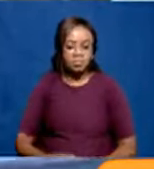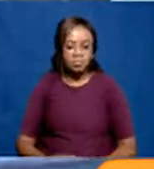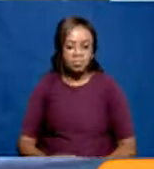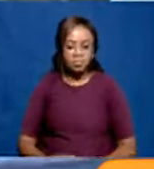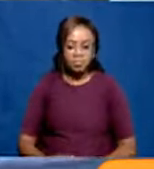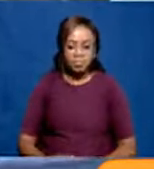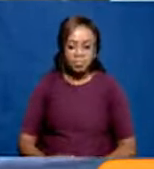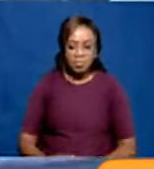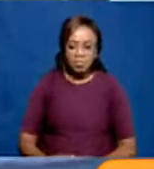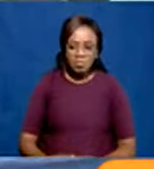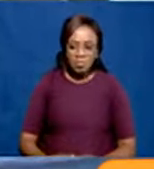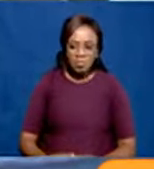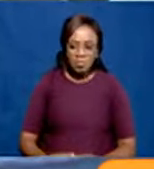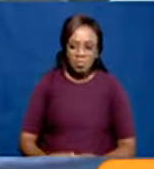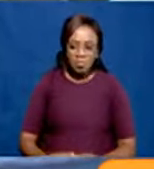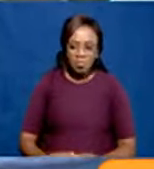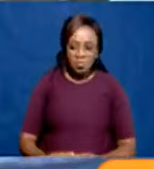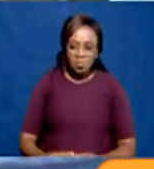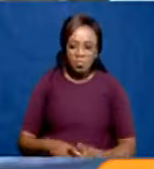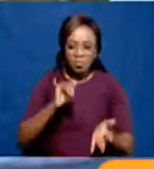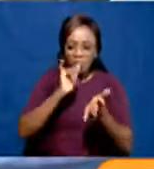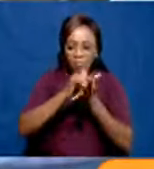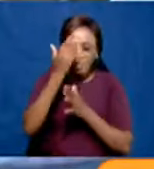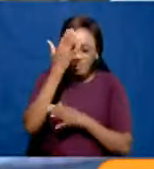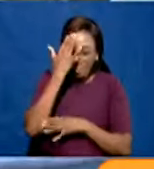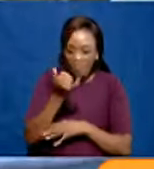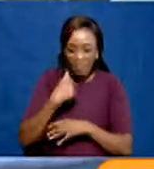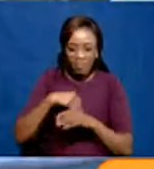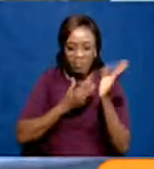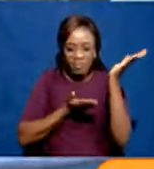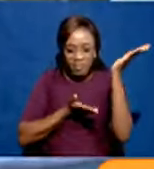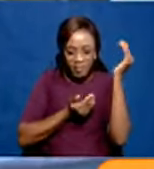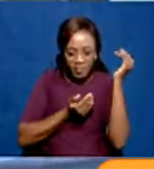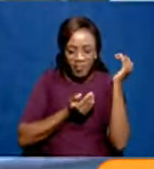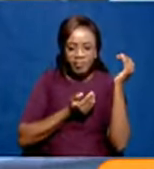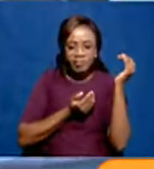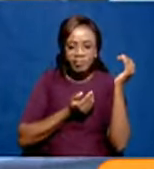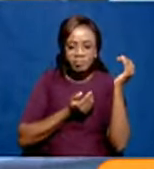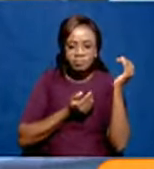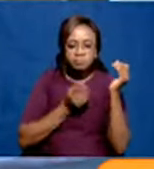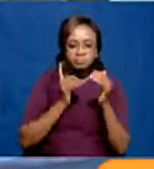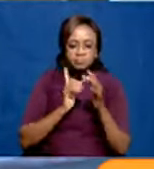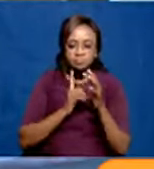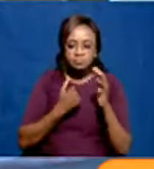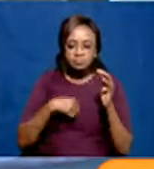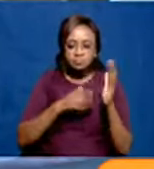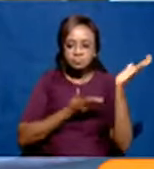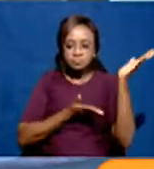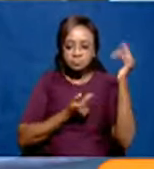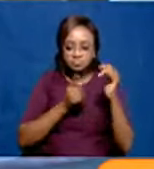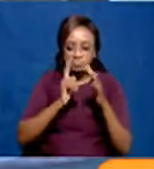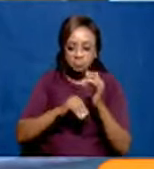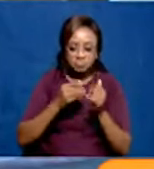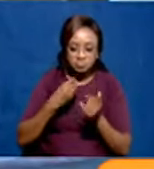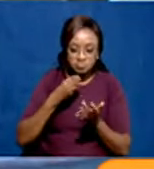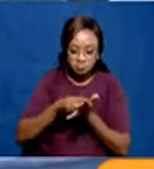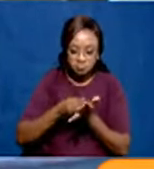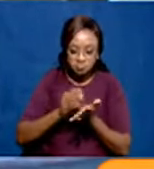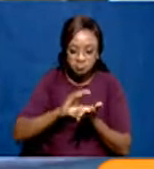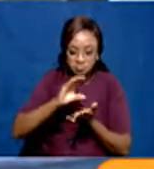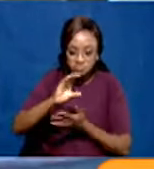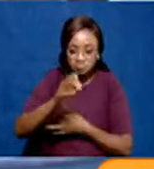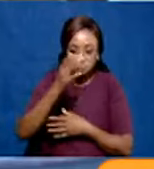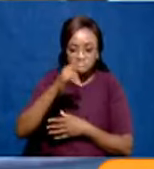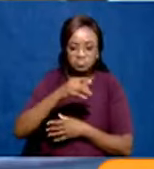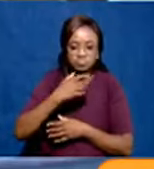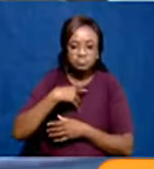So that we are relying on them, and that's what we are hoping. And that's why, for example, on our board, you realize, I said we have incorporated health being a devolved function. We